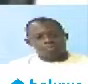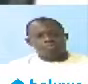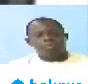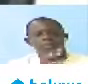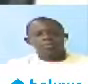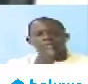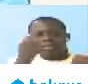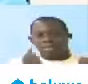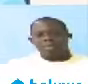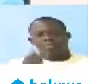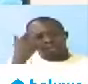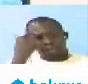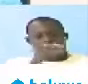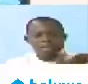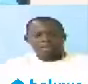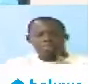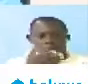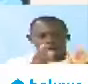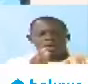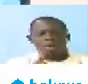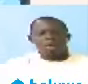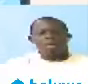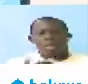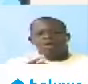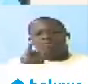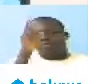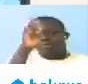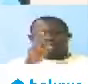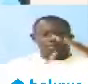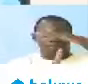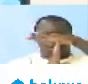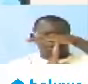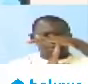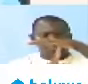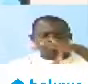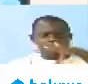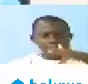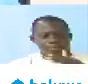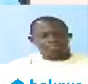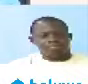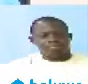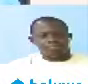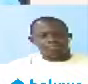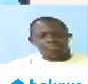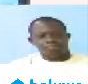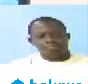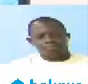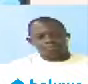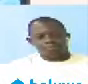Mr. Chair, perhaps we should leave it at that for the first break. And,